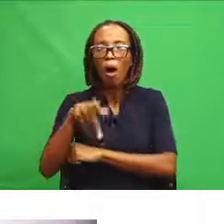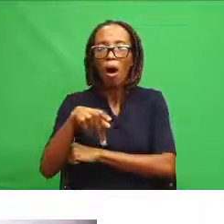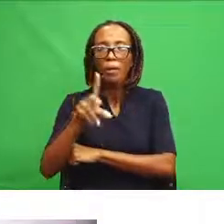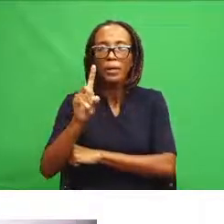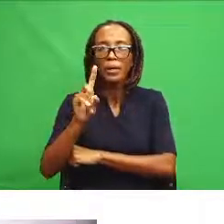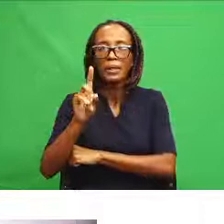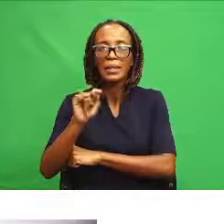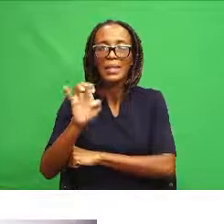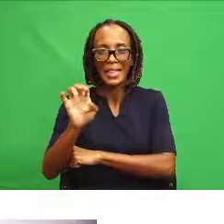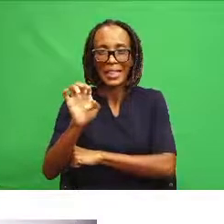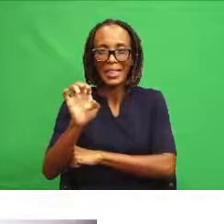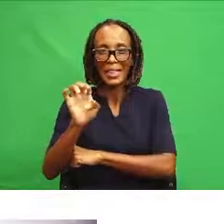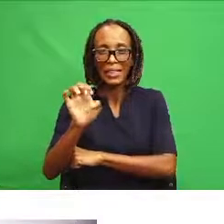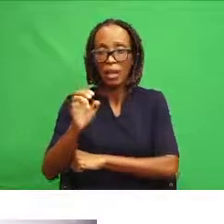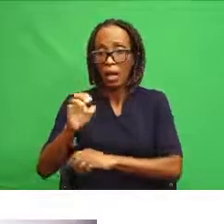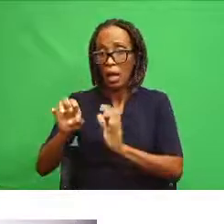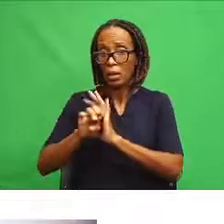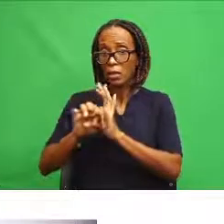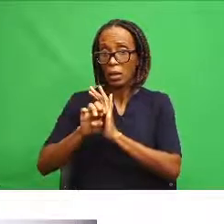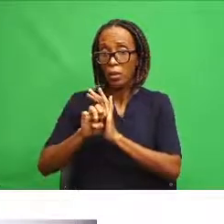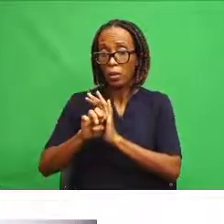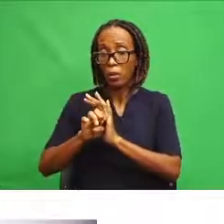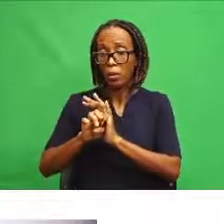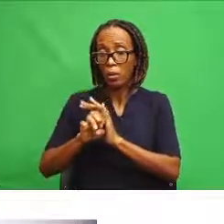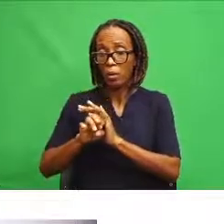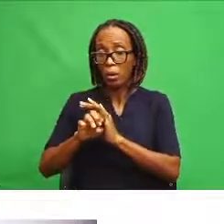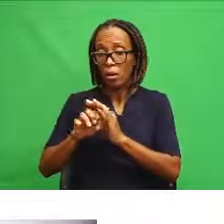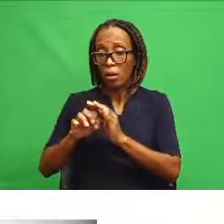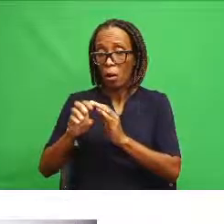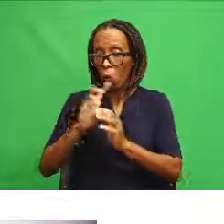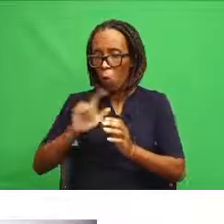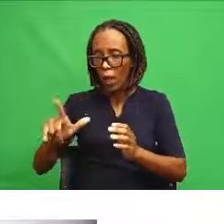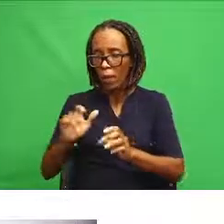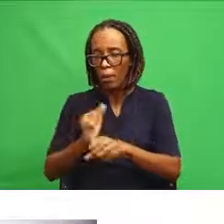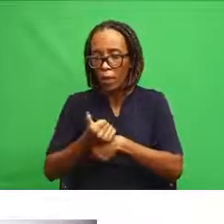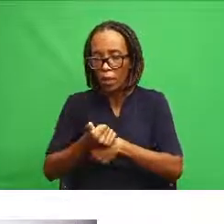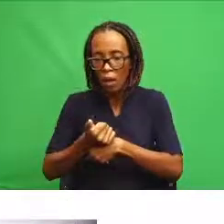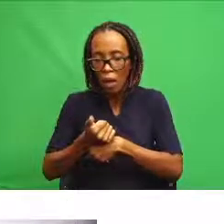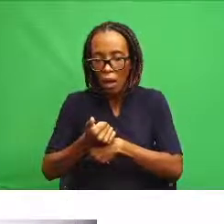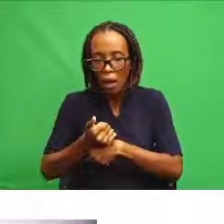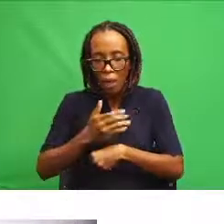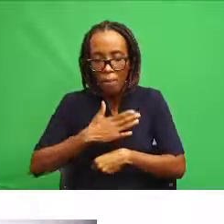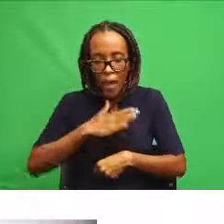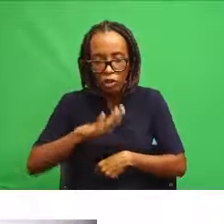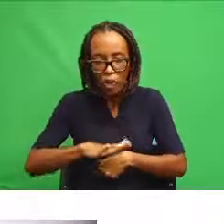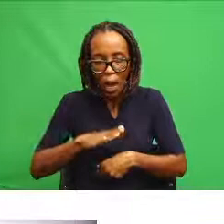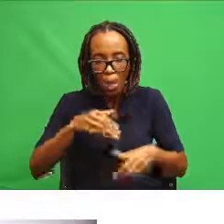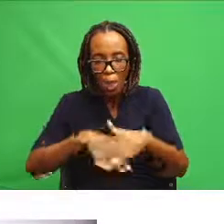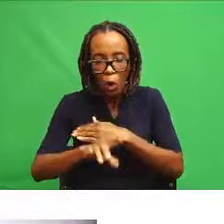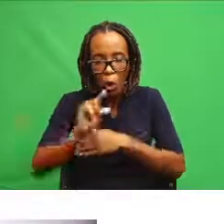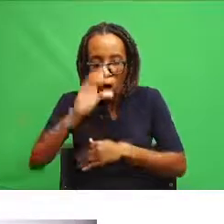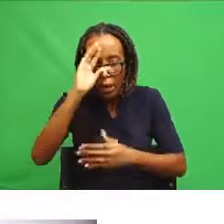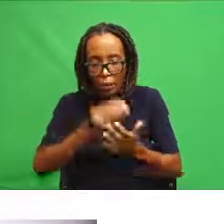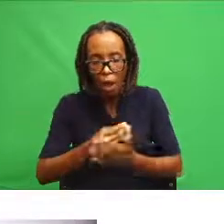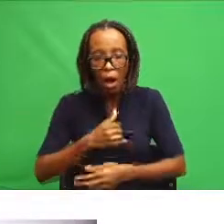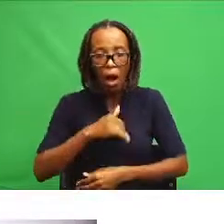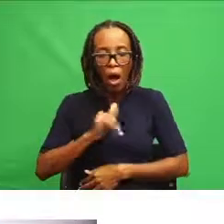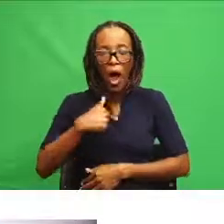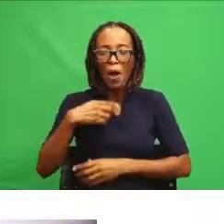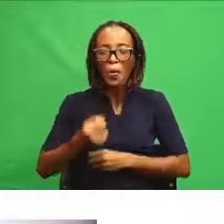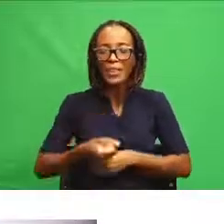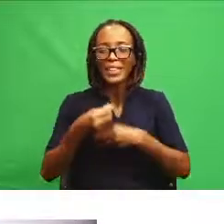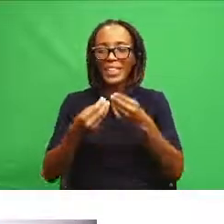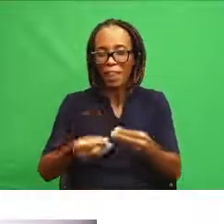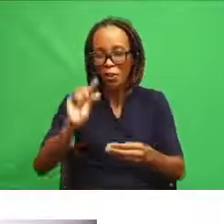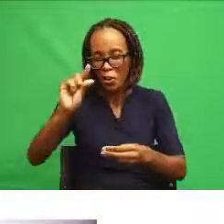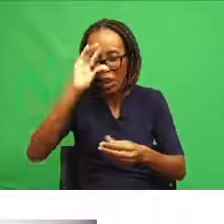will, one of your children has had a baby boy, and you say, I want him to benefit